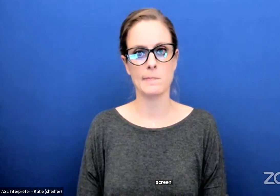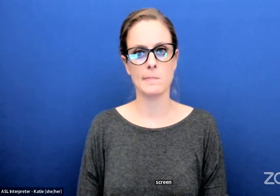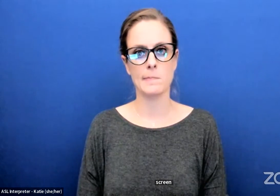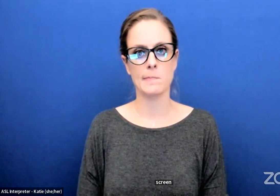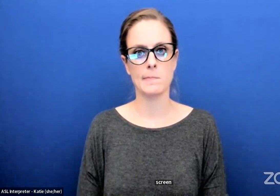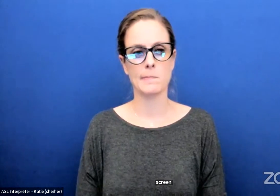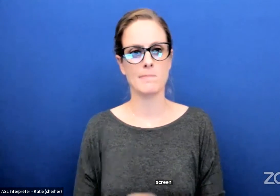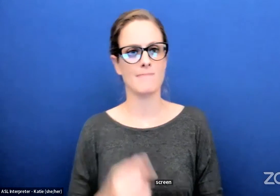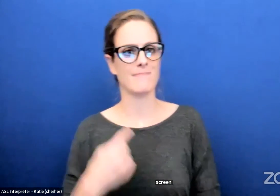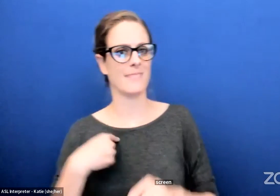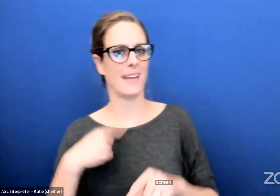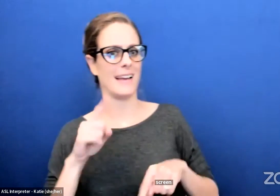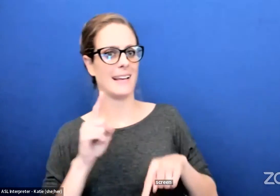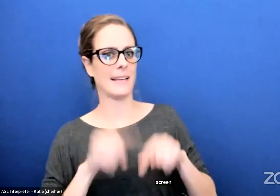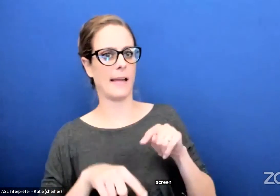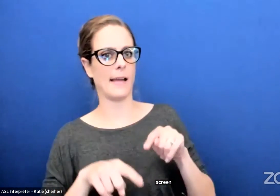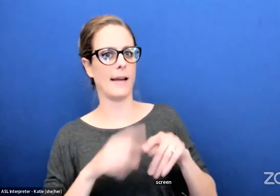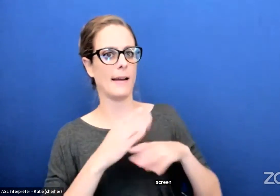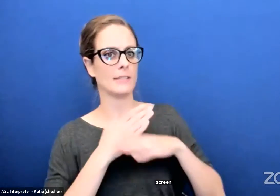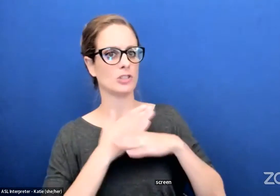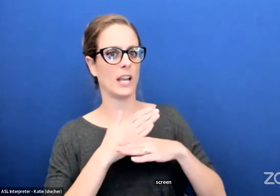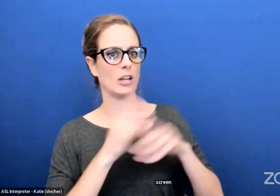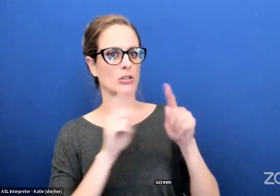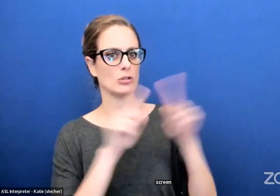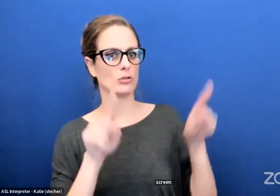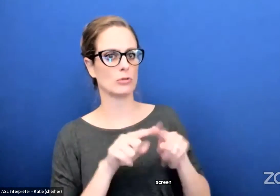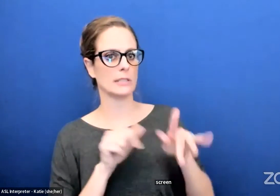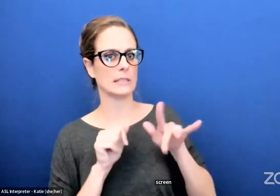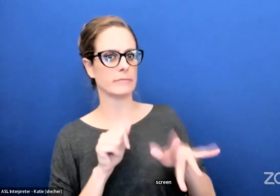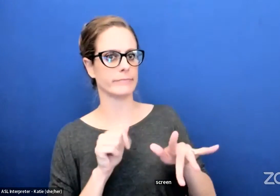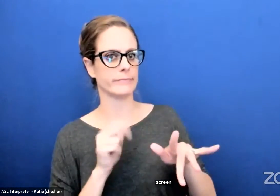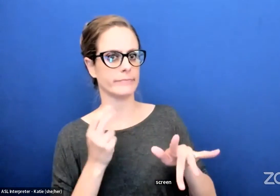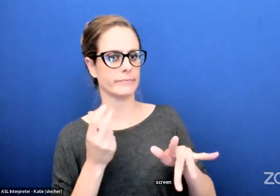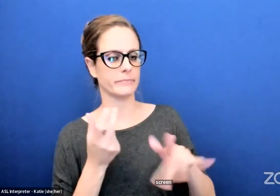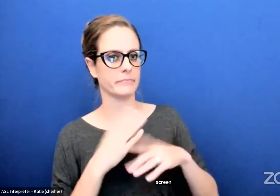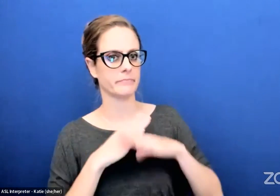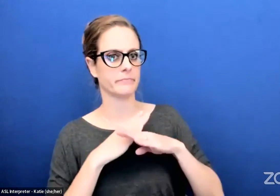I can't share my screen. Oh no.